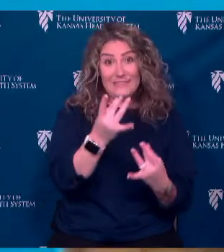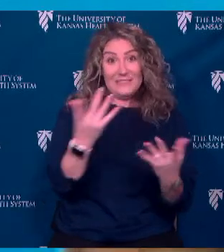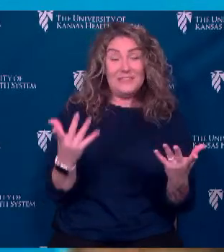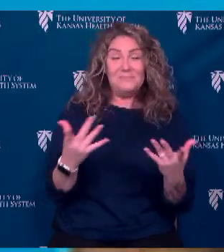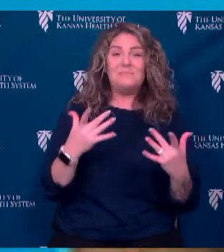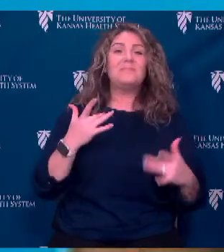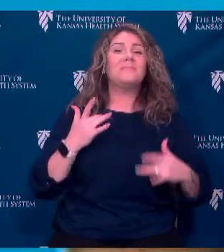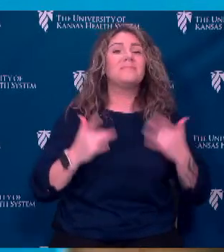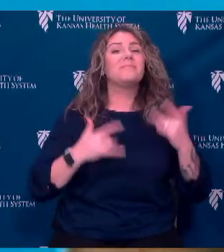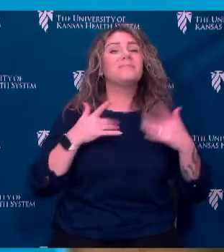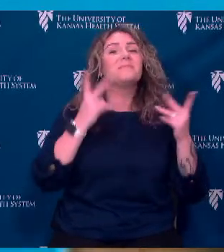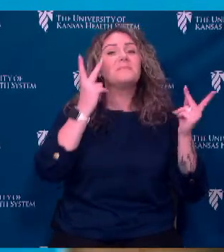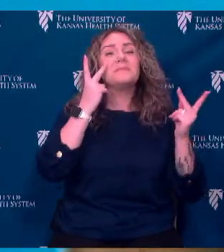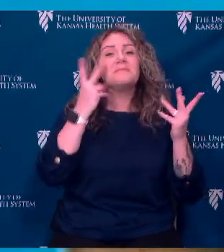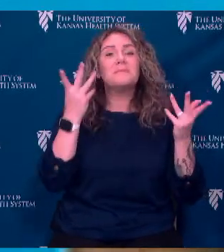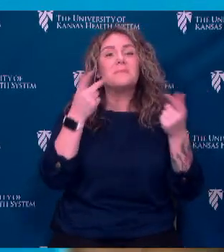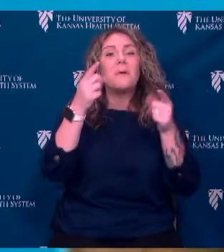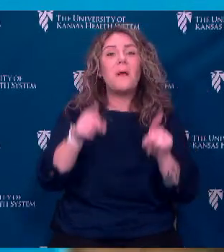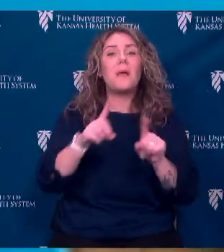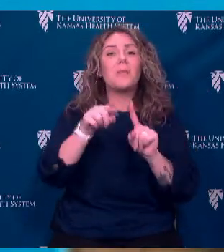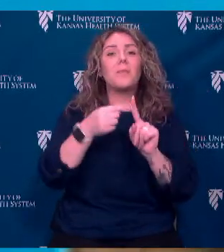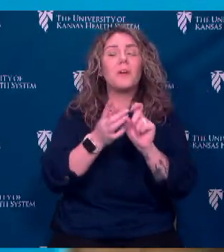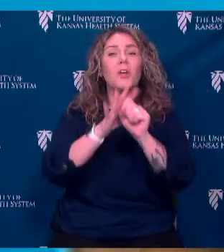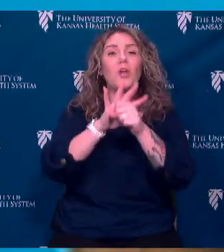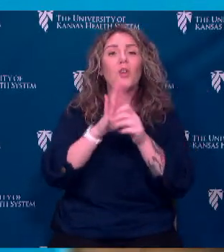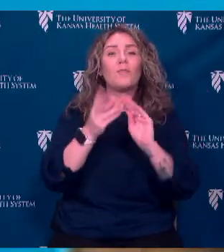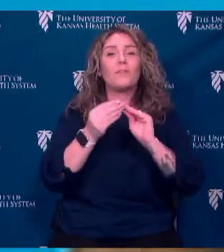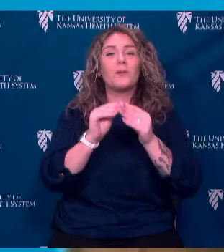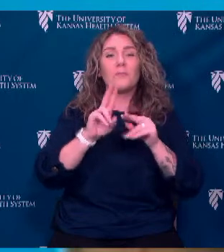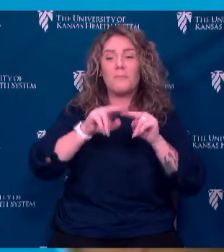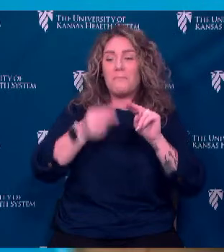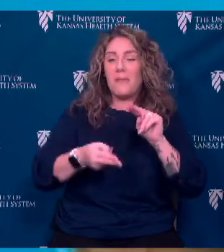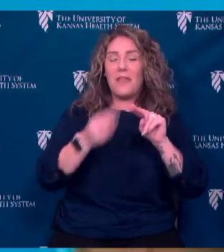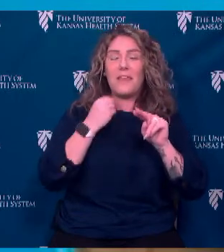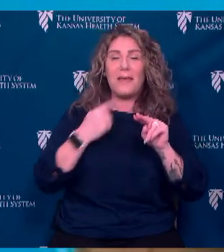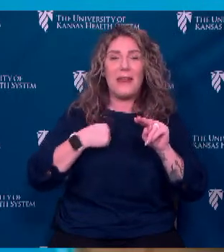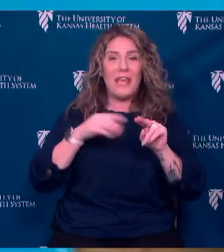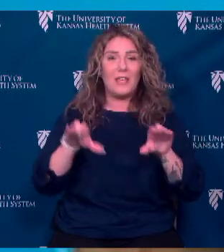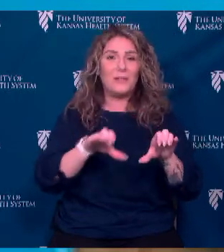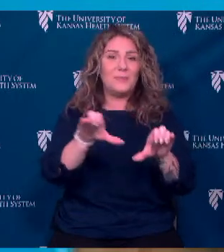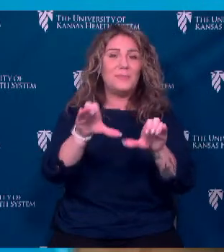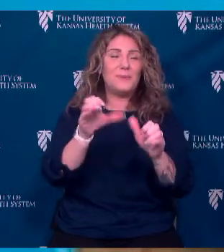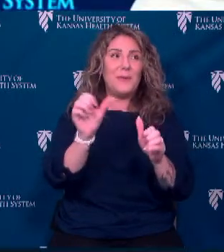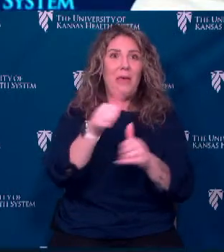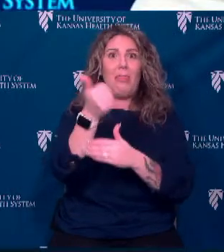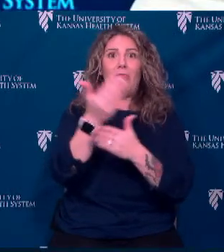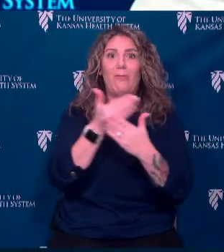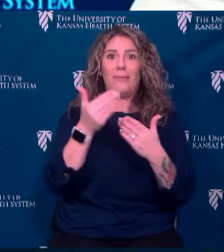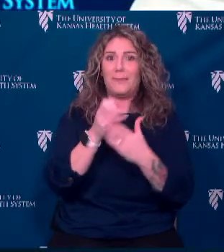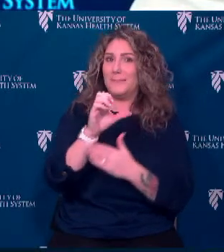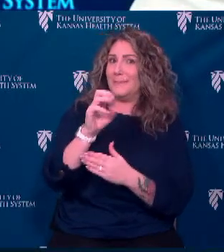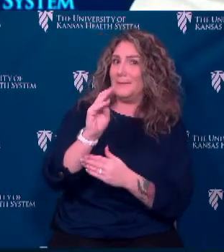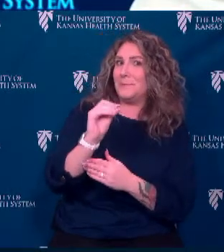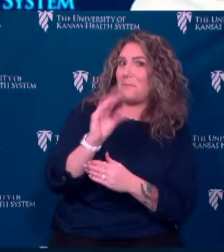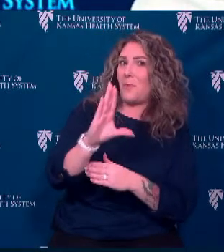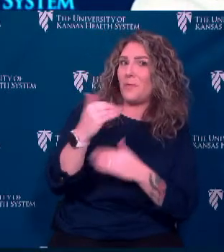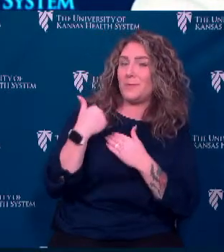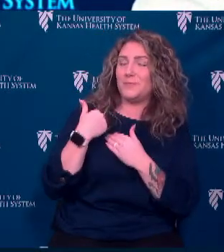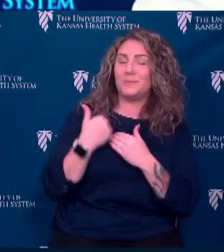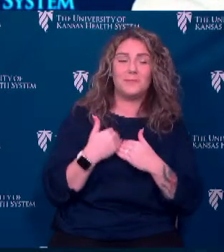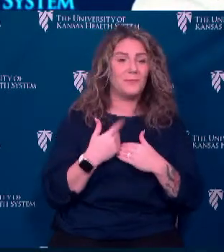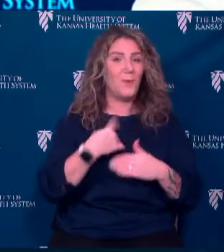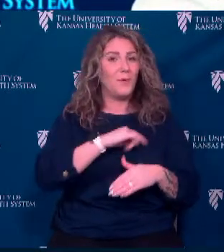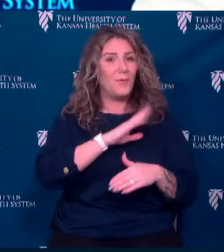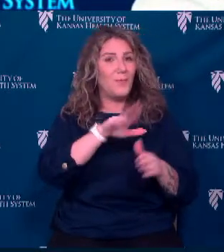excited to see what happens when our COVID numbers continue to decline and I get to do everything else the CMO is supposed to do. That we will